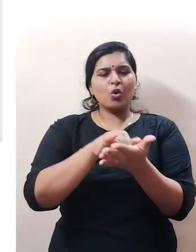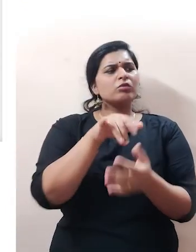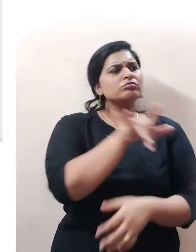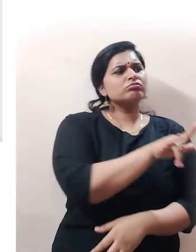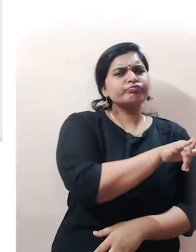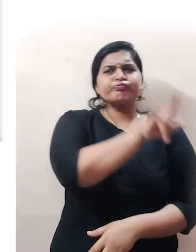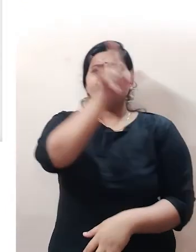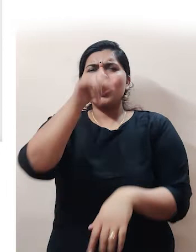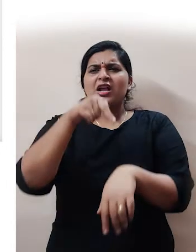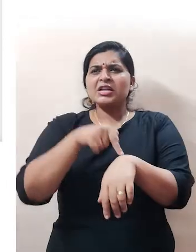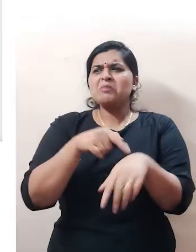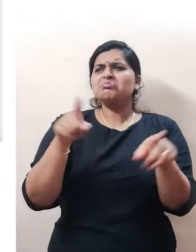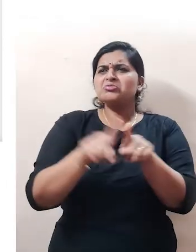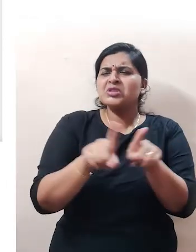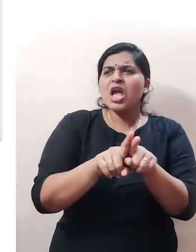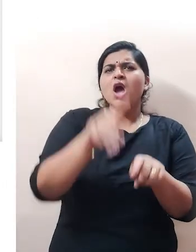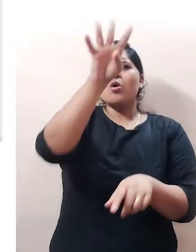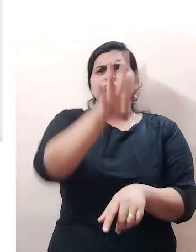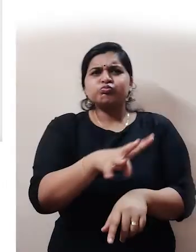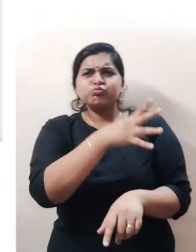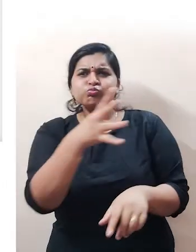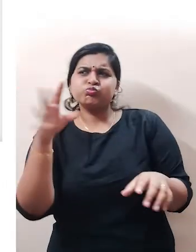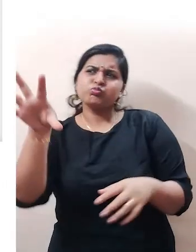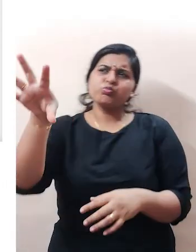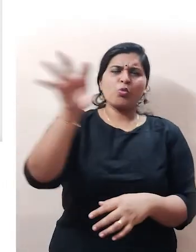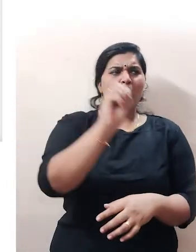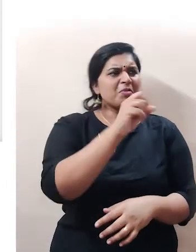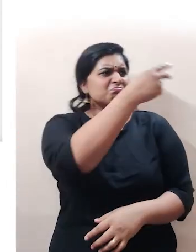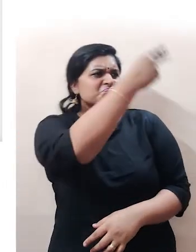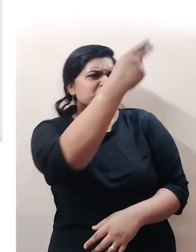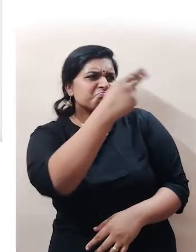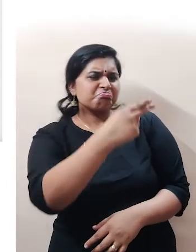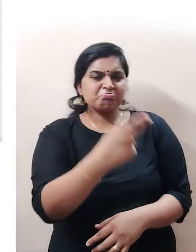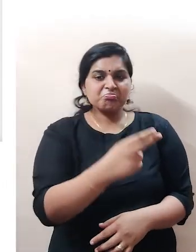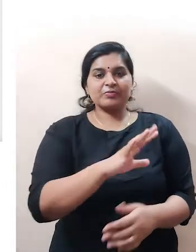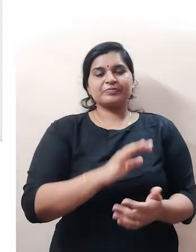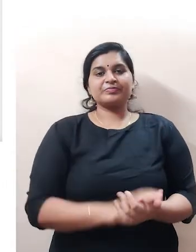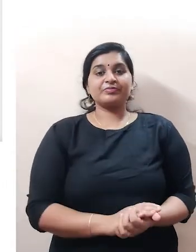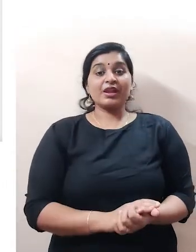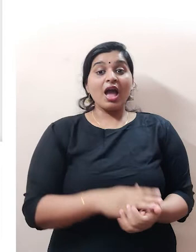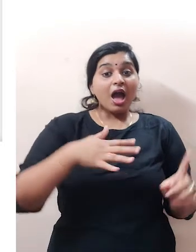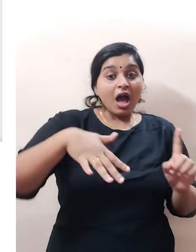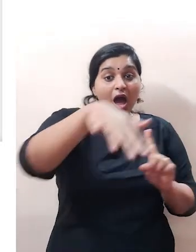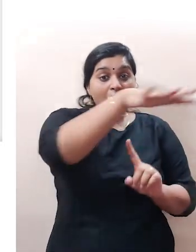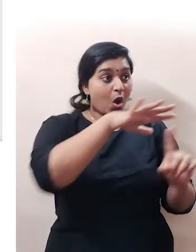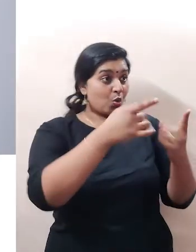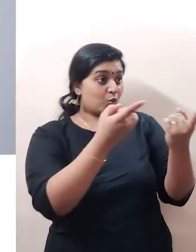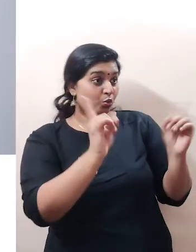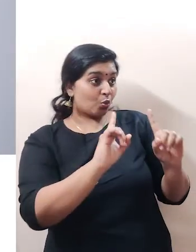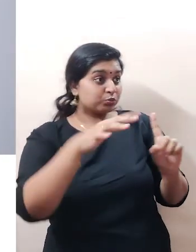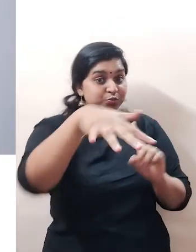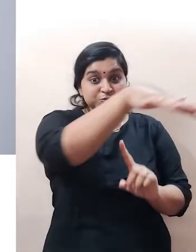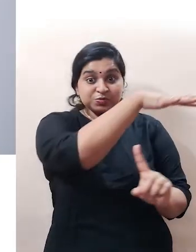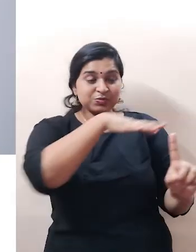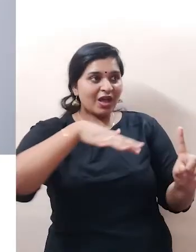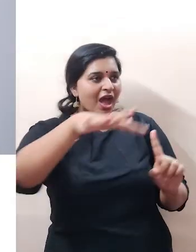grid and at times a window-like setup continued within his paintings and terracotta works. The